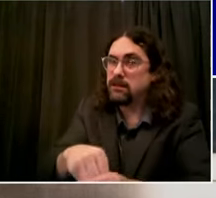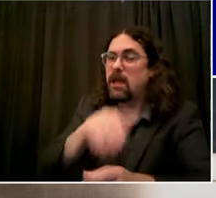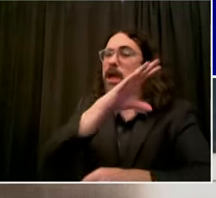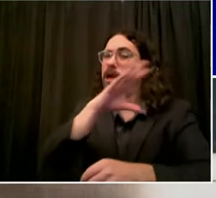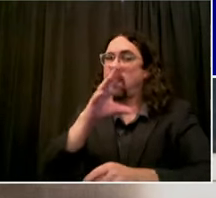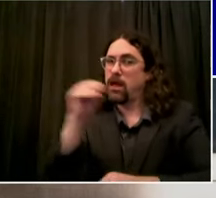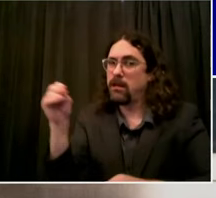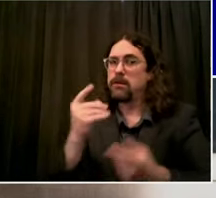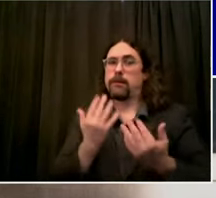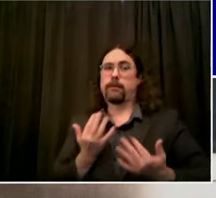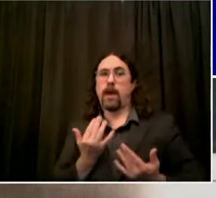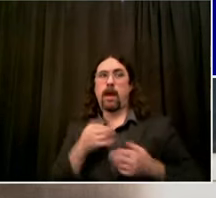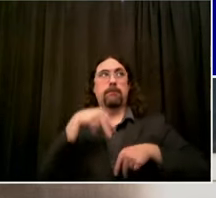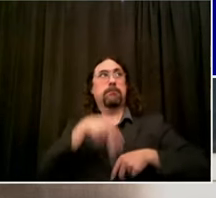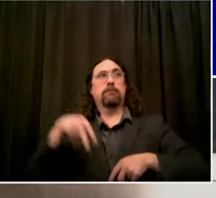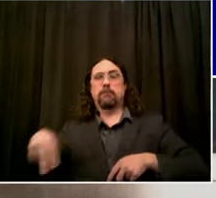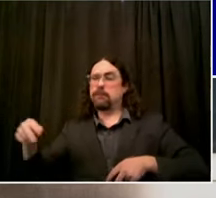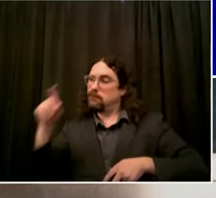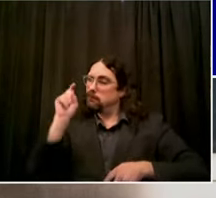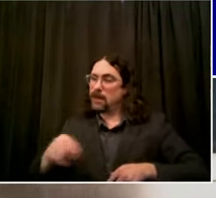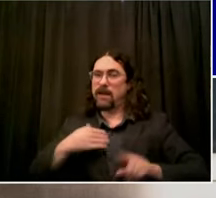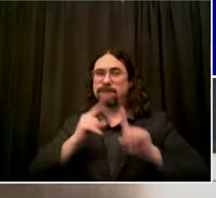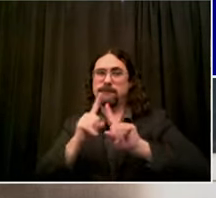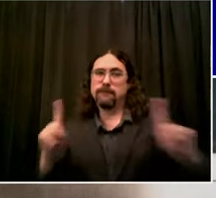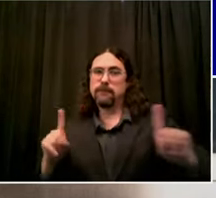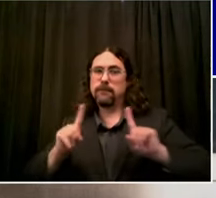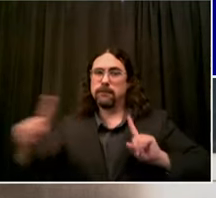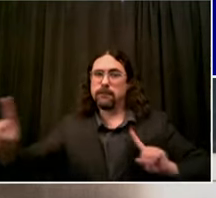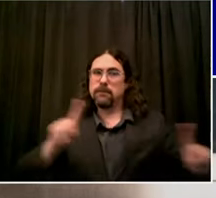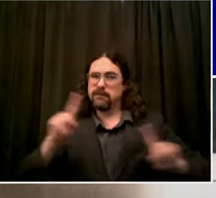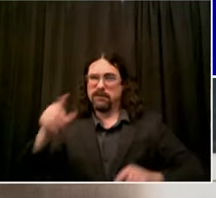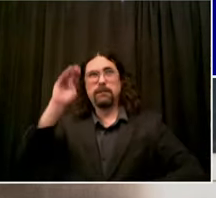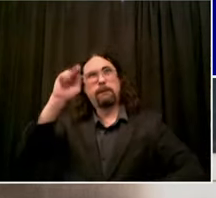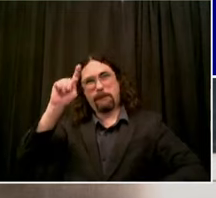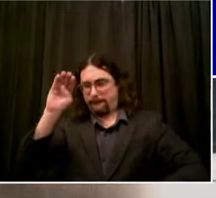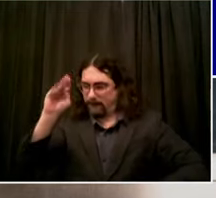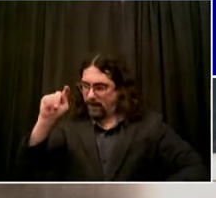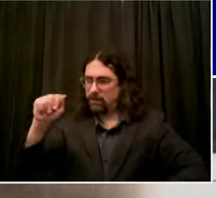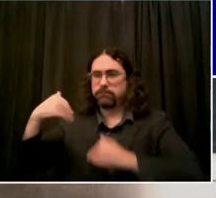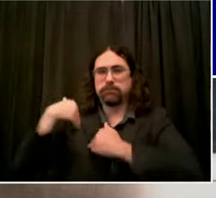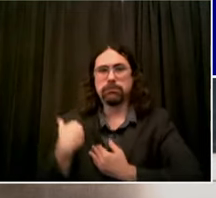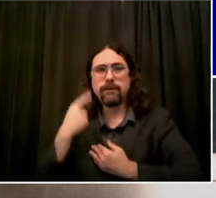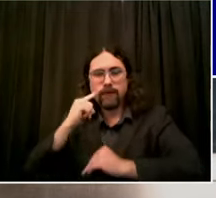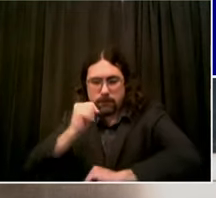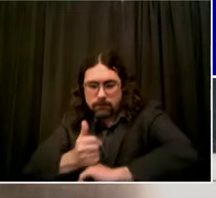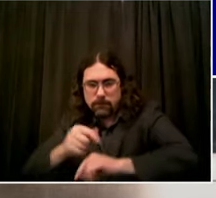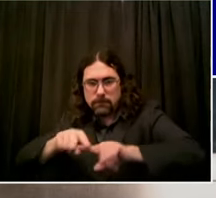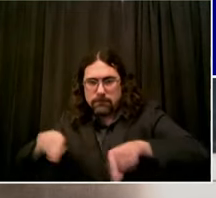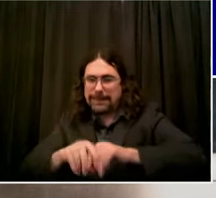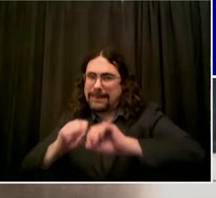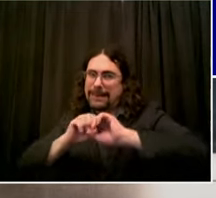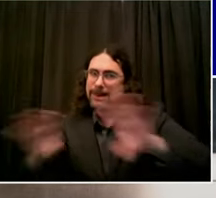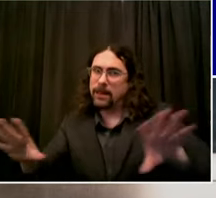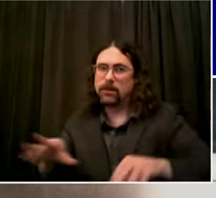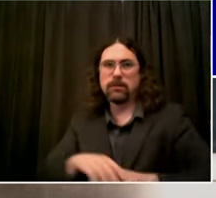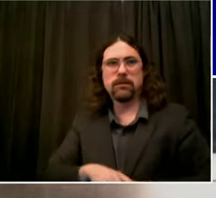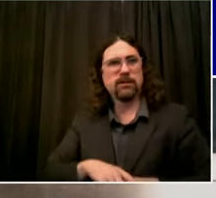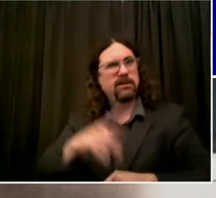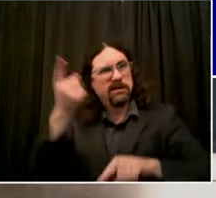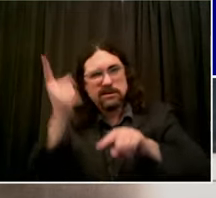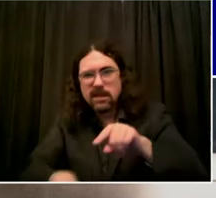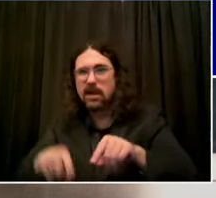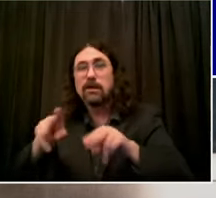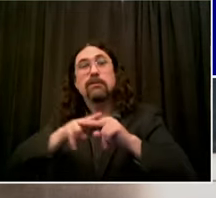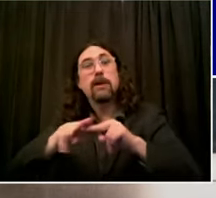people. I think it's clear that we need stated public capacity limits on buses and on